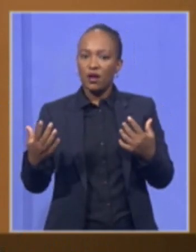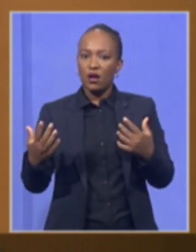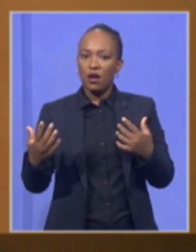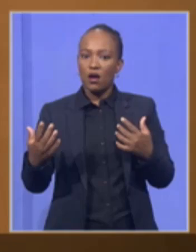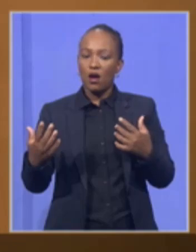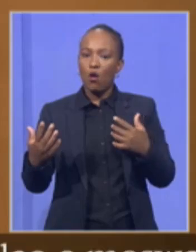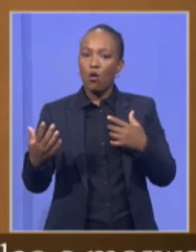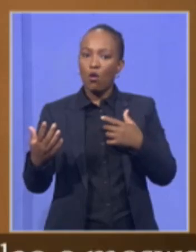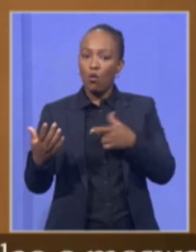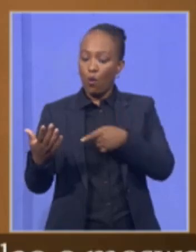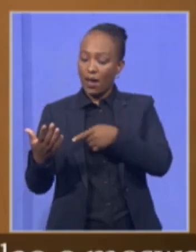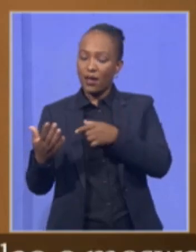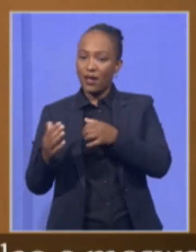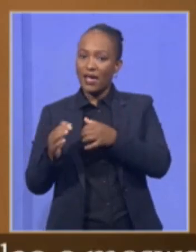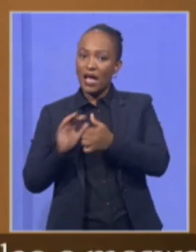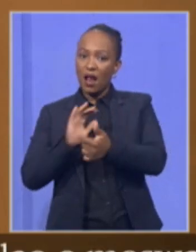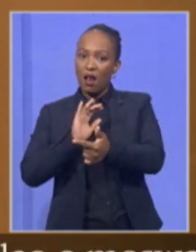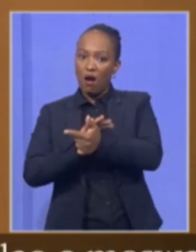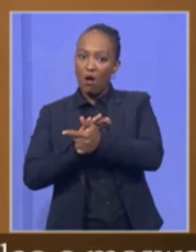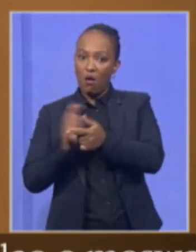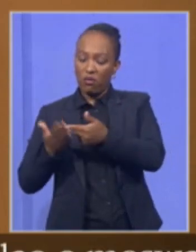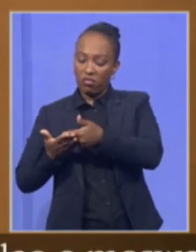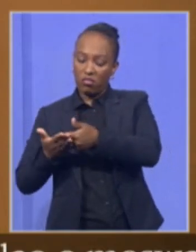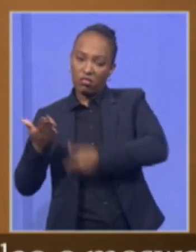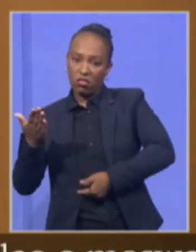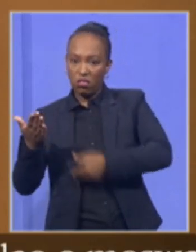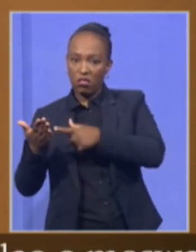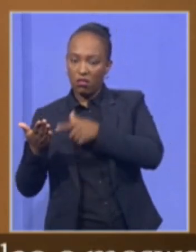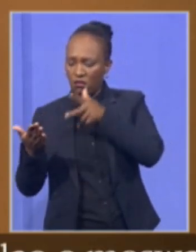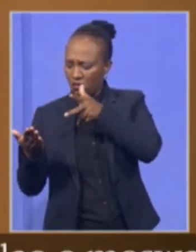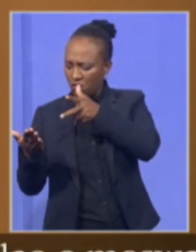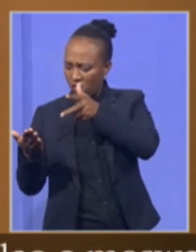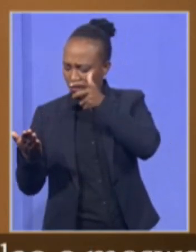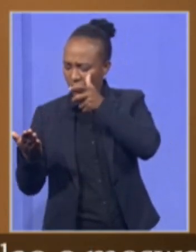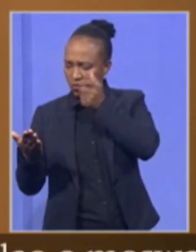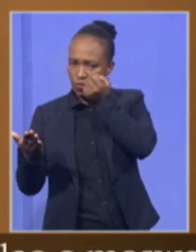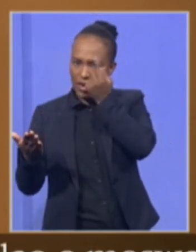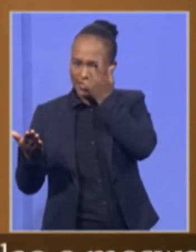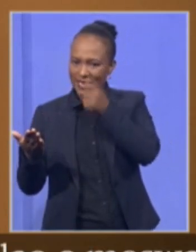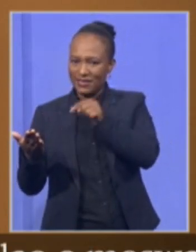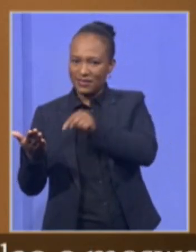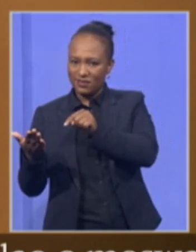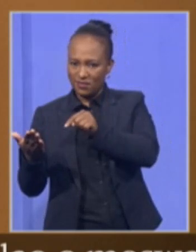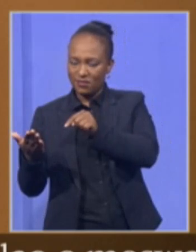this Expropriation Act as giving the